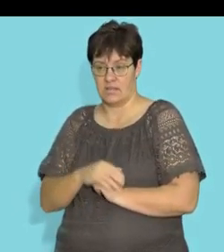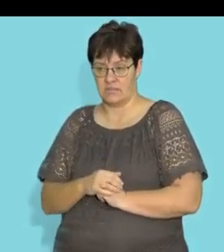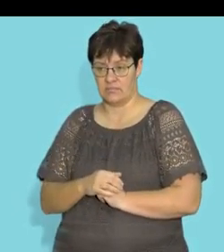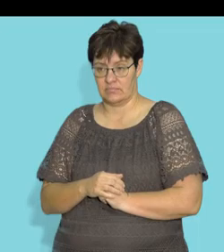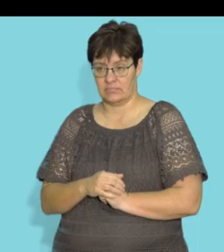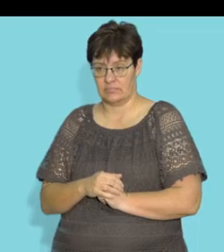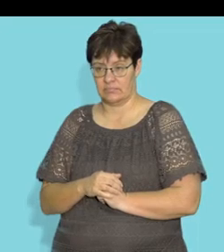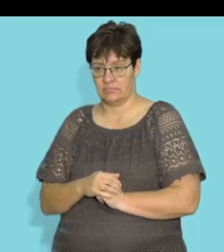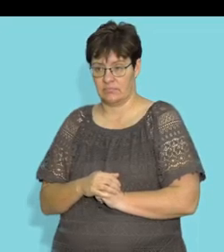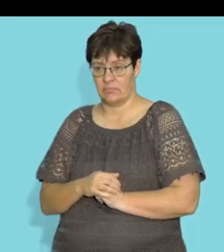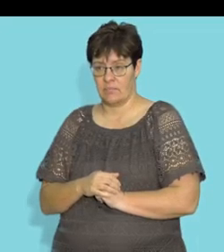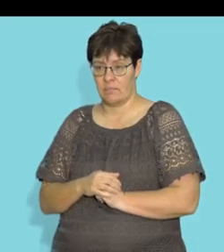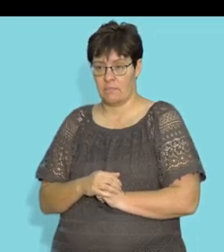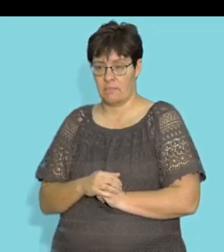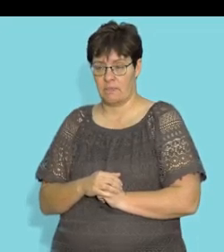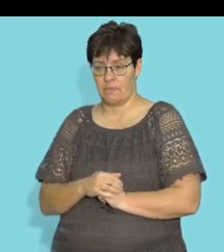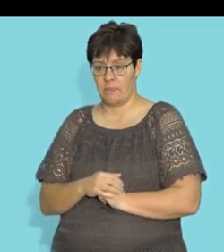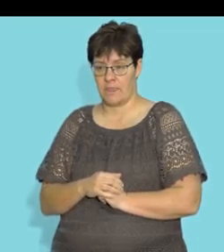because